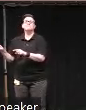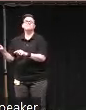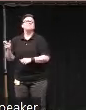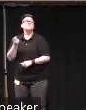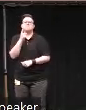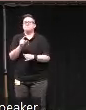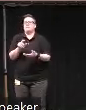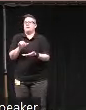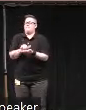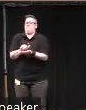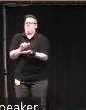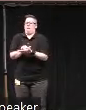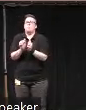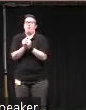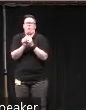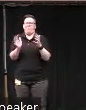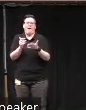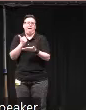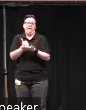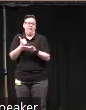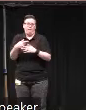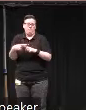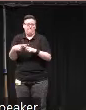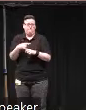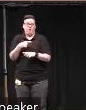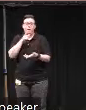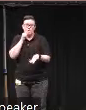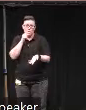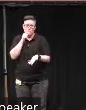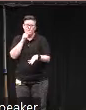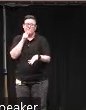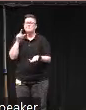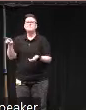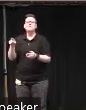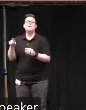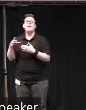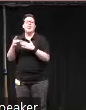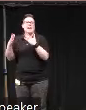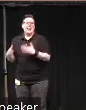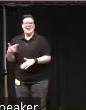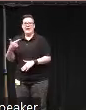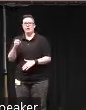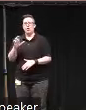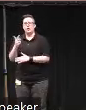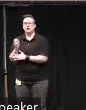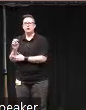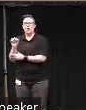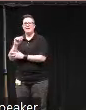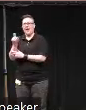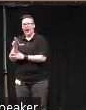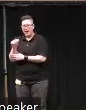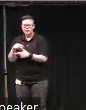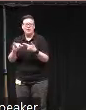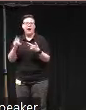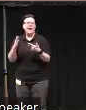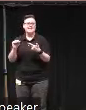not possible without the assistance of our organizing leaders, George Nazra, the ICPM, the